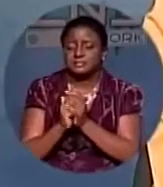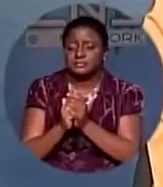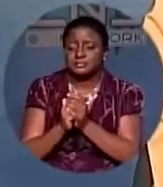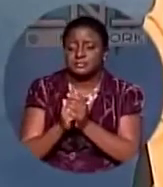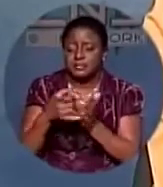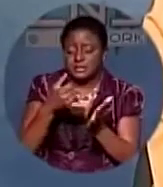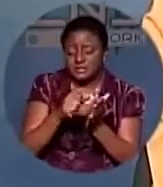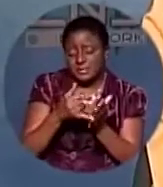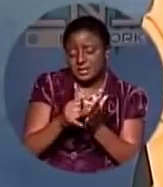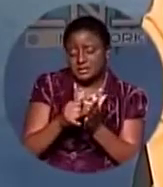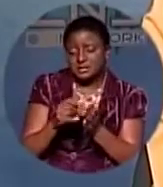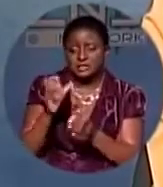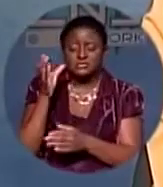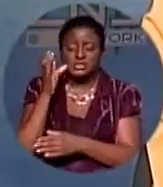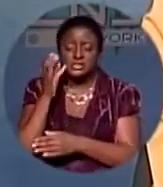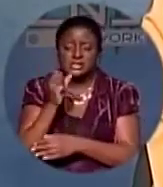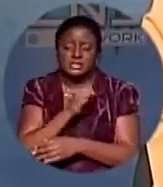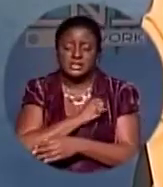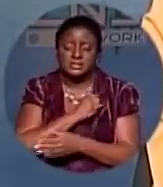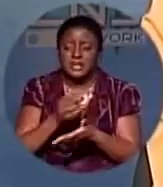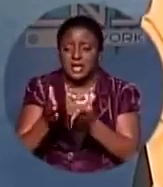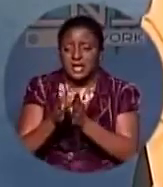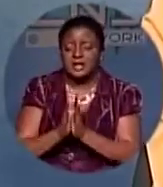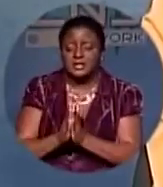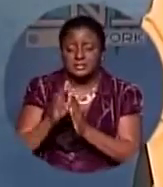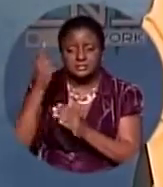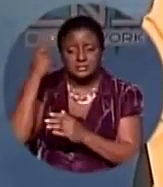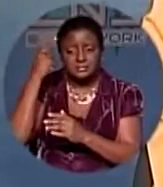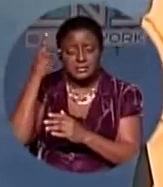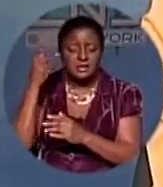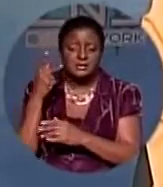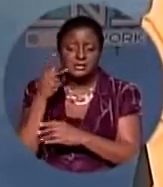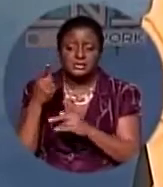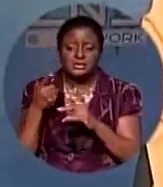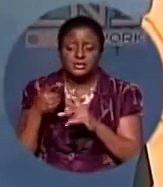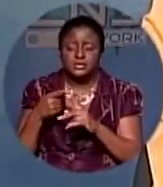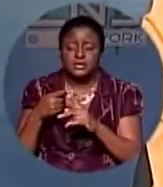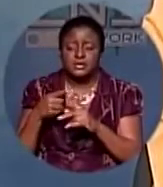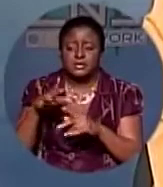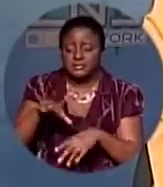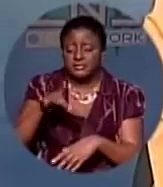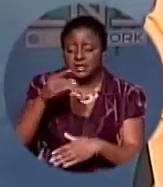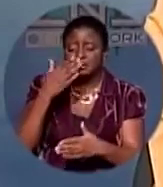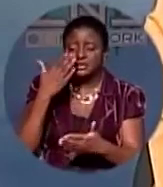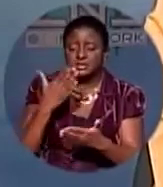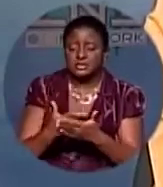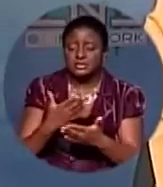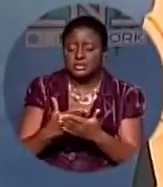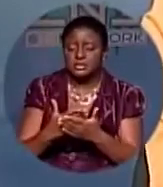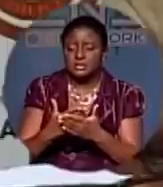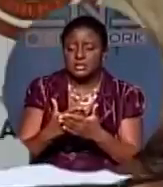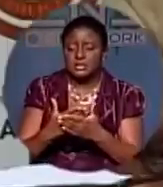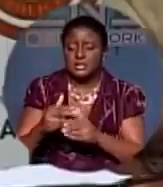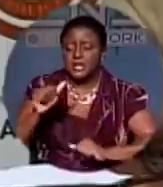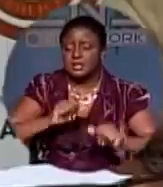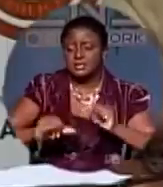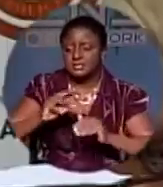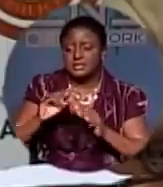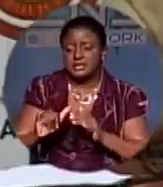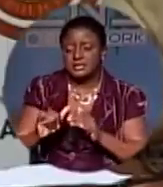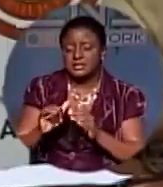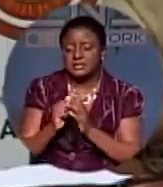Skippings appeals to parents to find wholesome activities for their children, whether indoors or out. If you must go